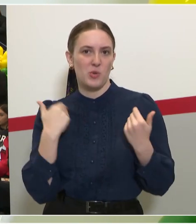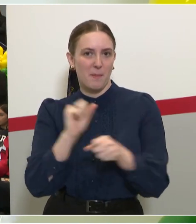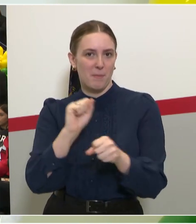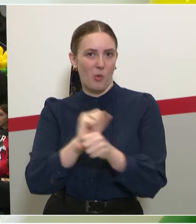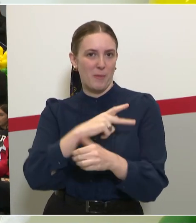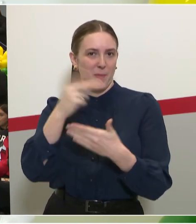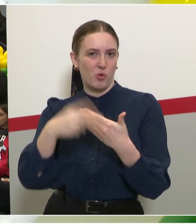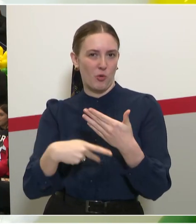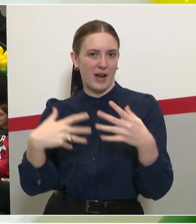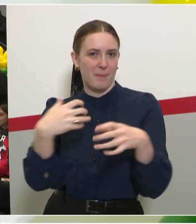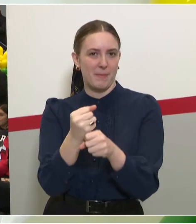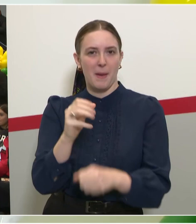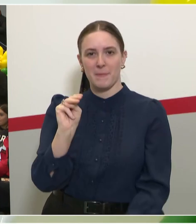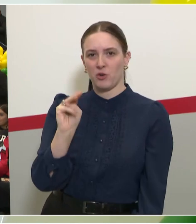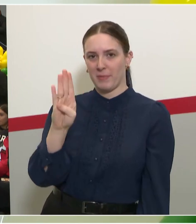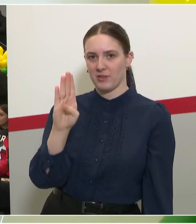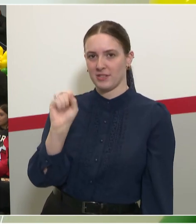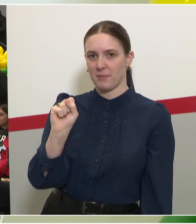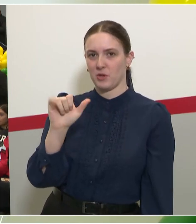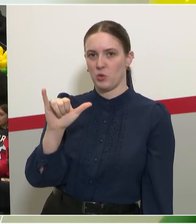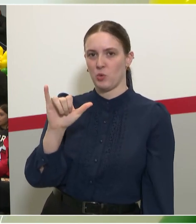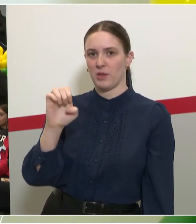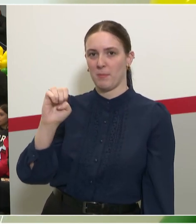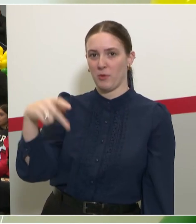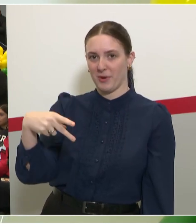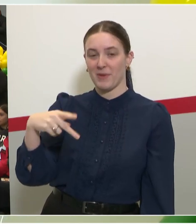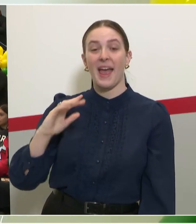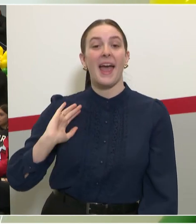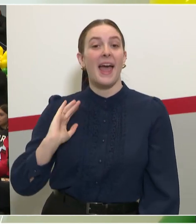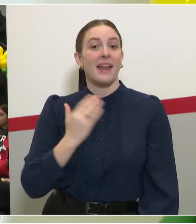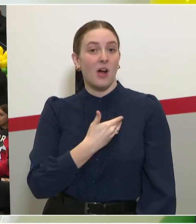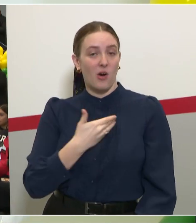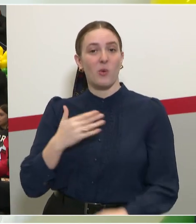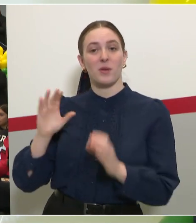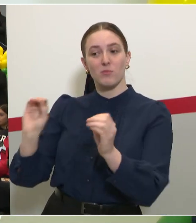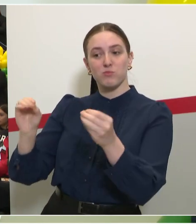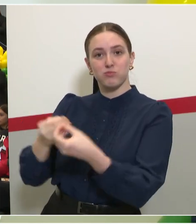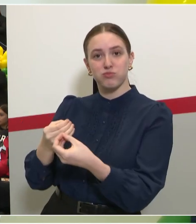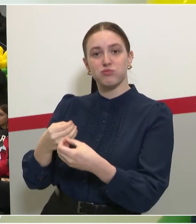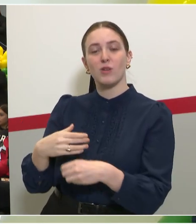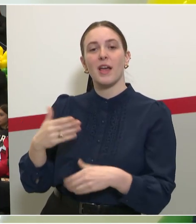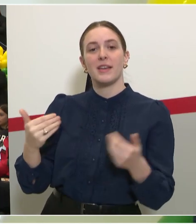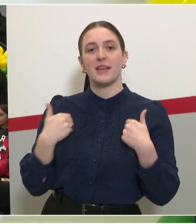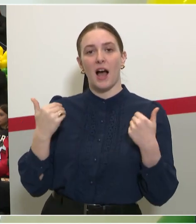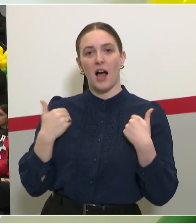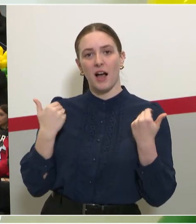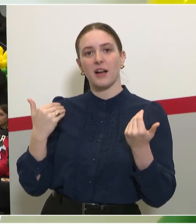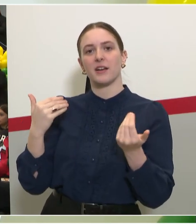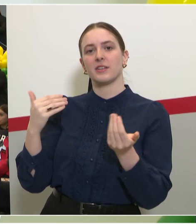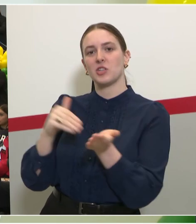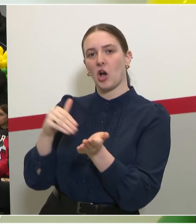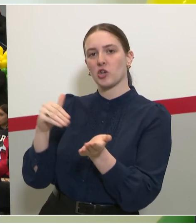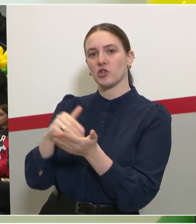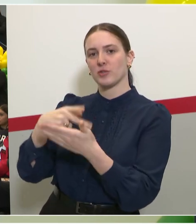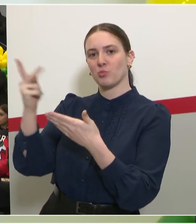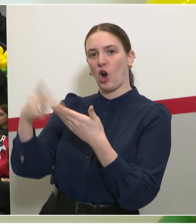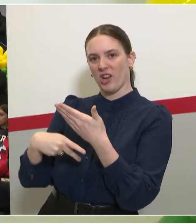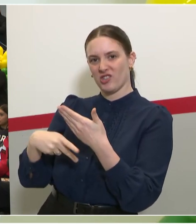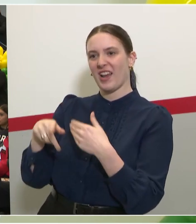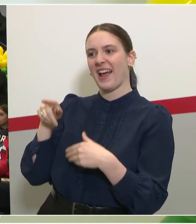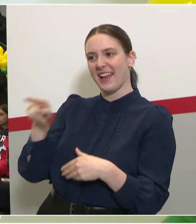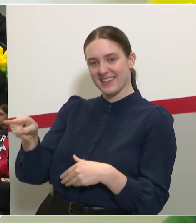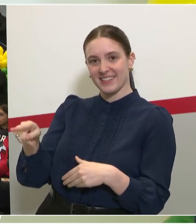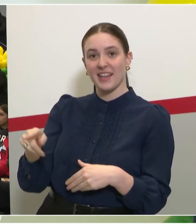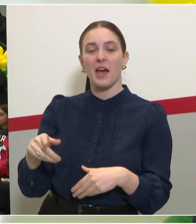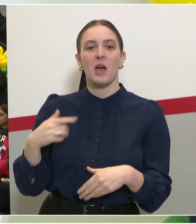our favorite programs, the Young Doctors Project, led by our own Malcolm Woodland, who's also a proud